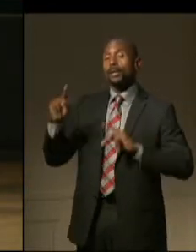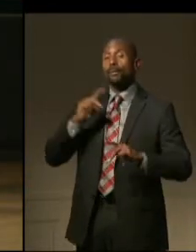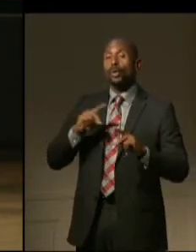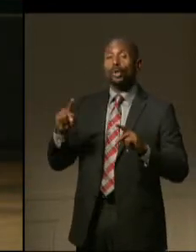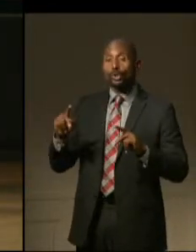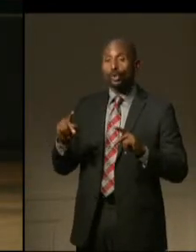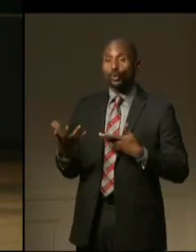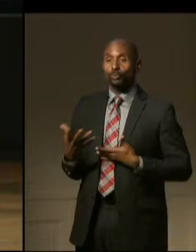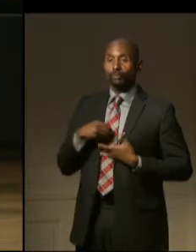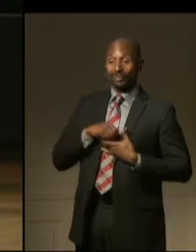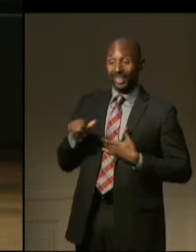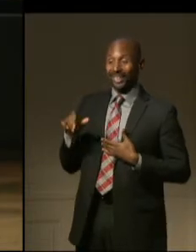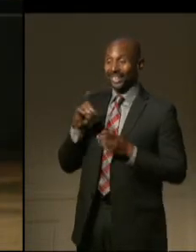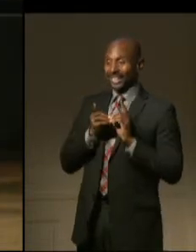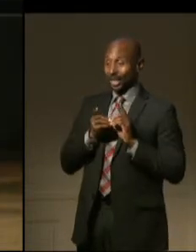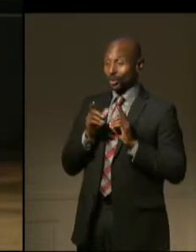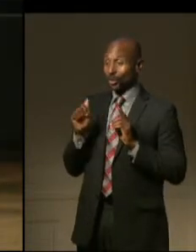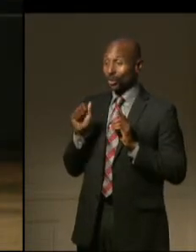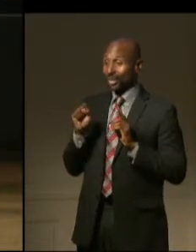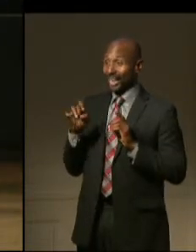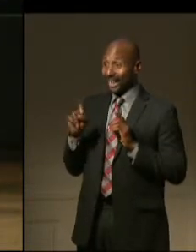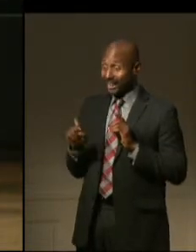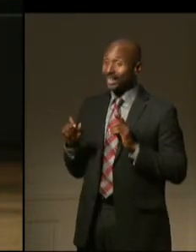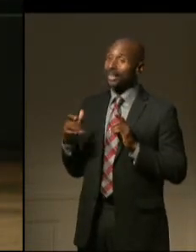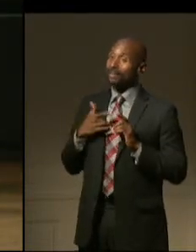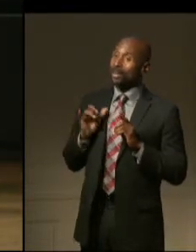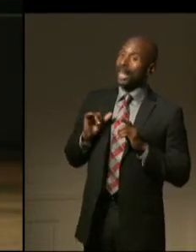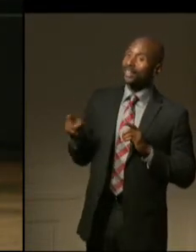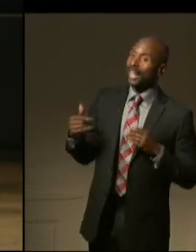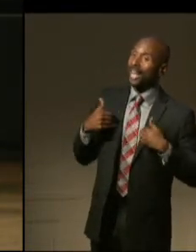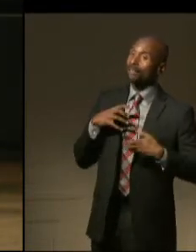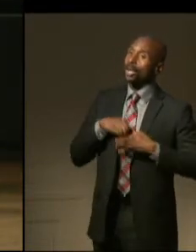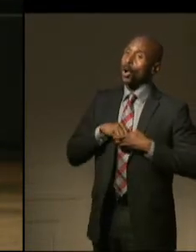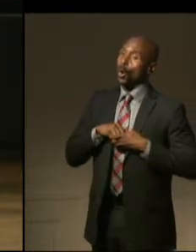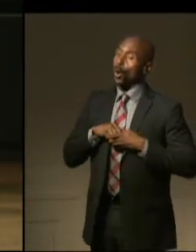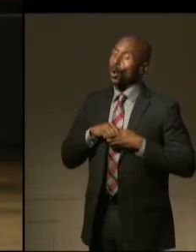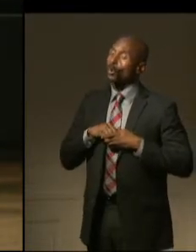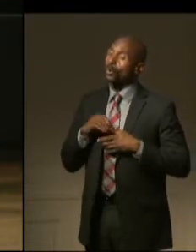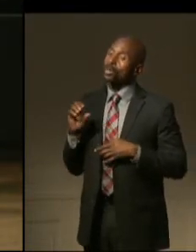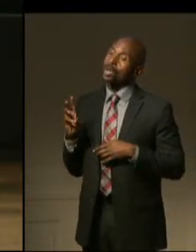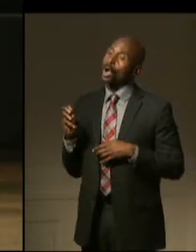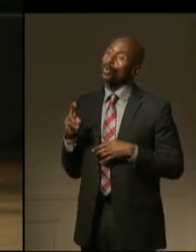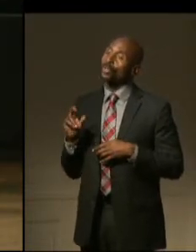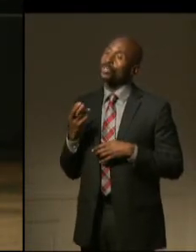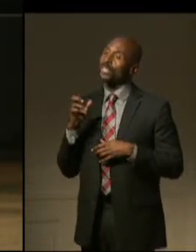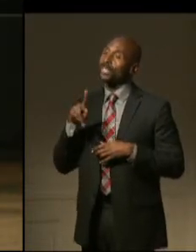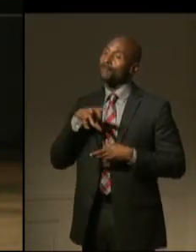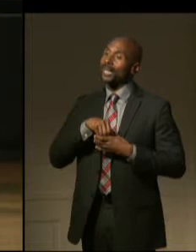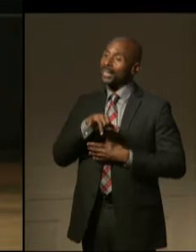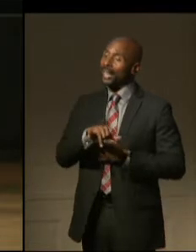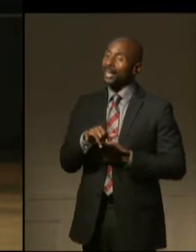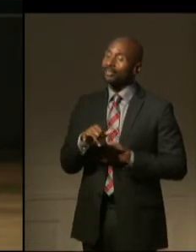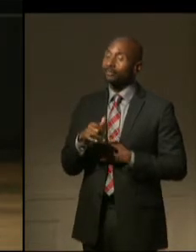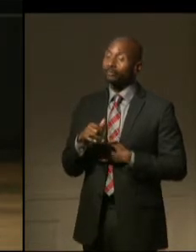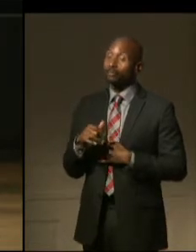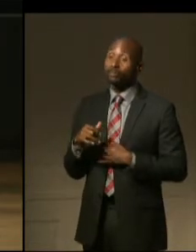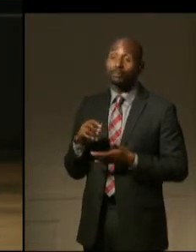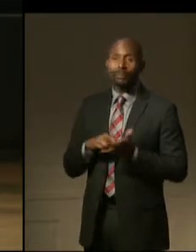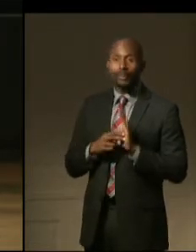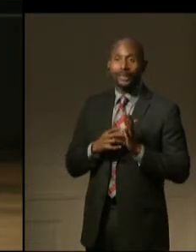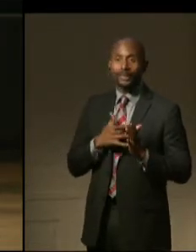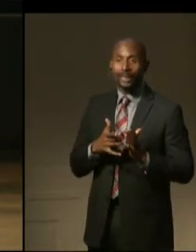take these digital assets and actually feel like they own them in some ways, which makes it more likely that they're gonna